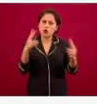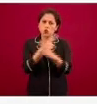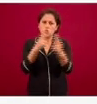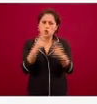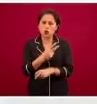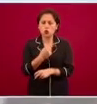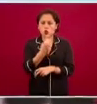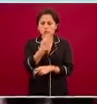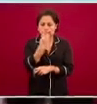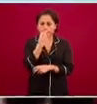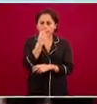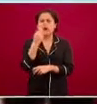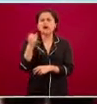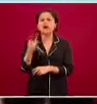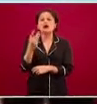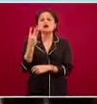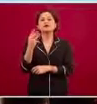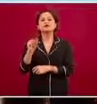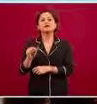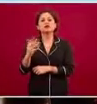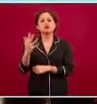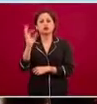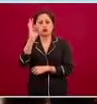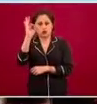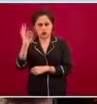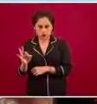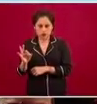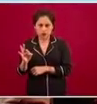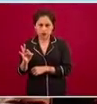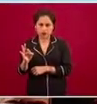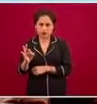have 3.4%.